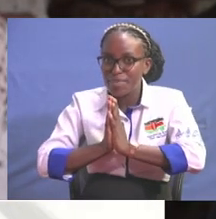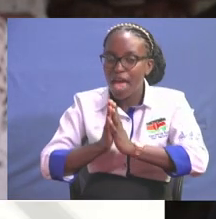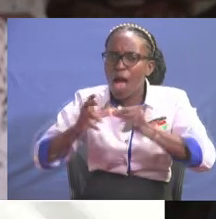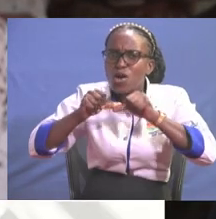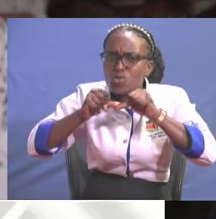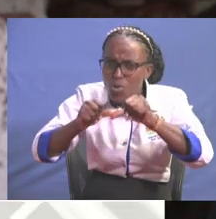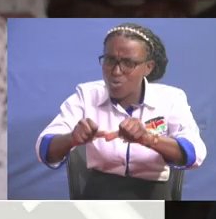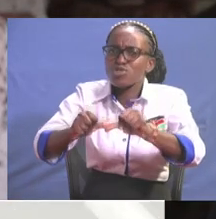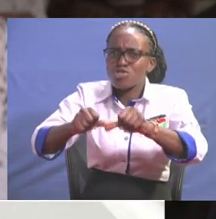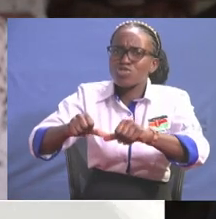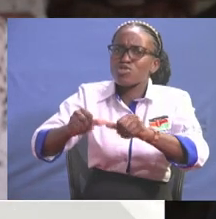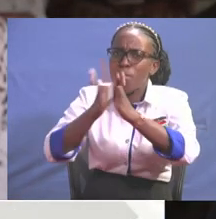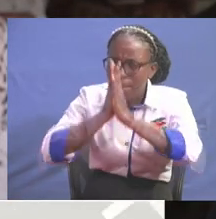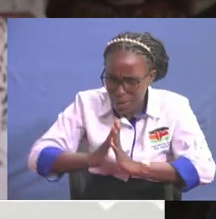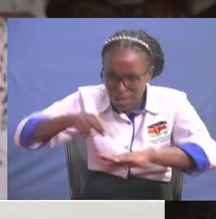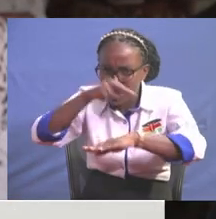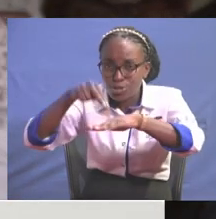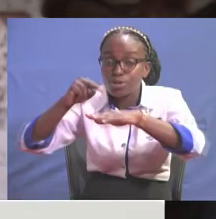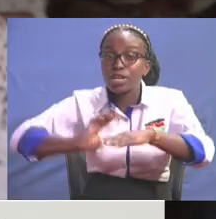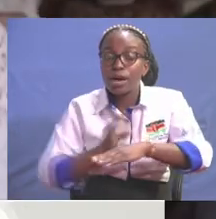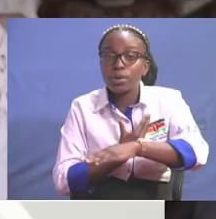Muendelee kuombea nchi yetu.